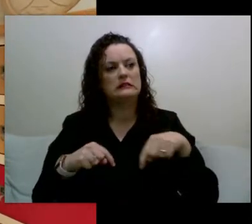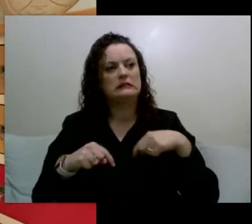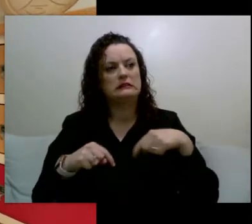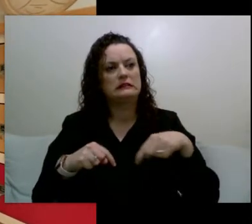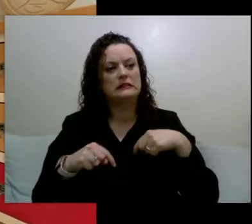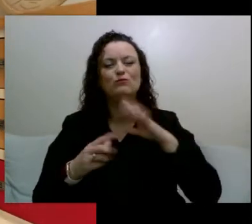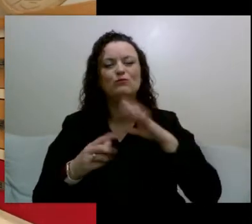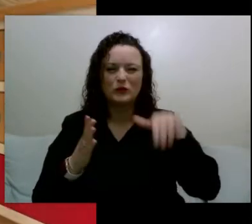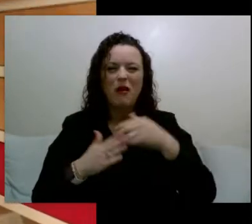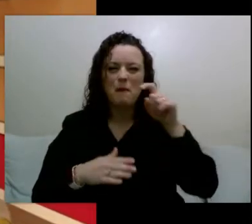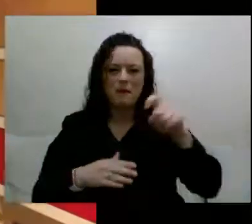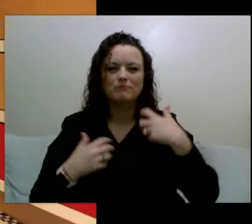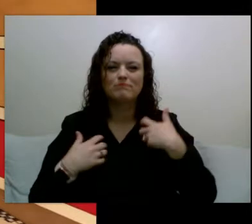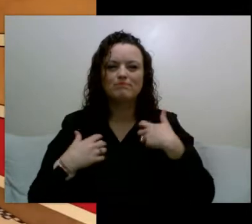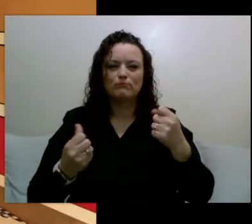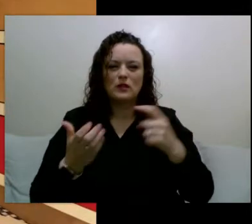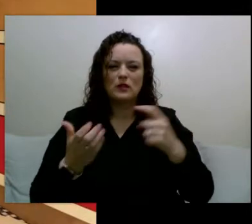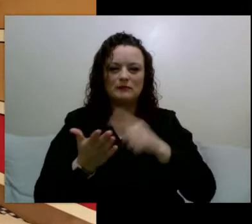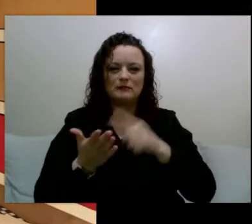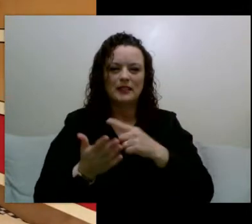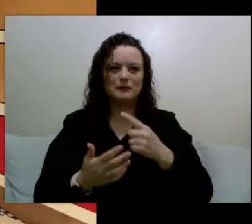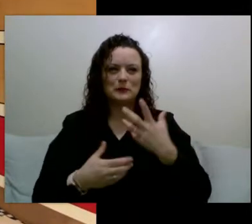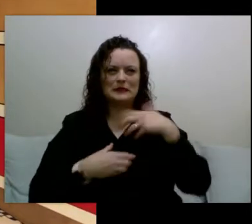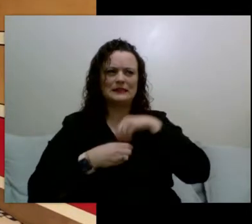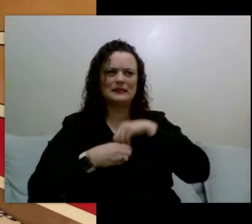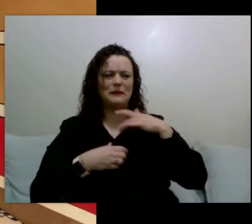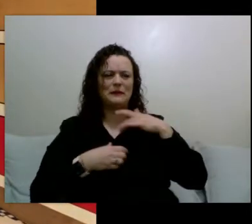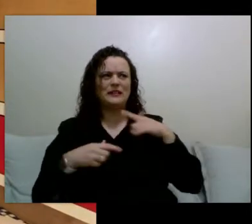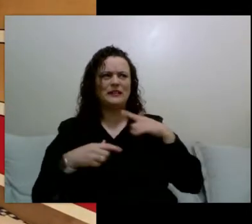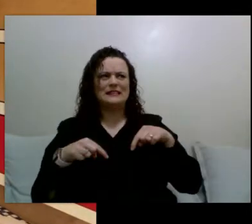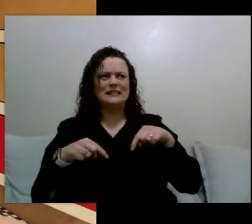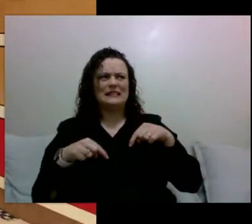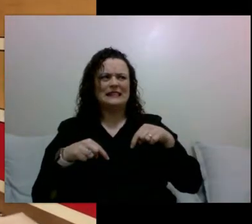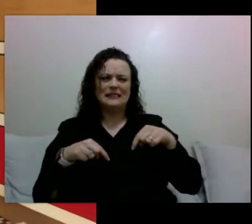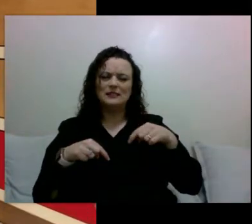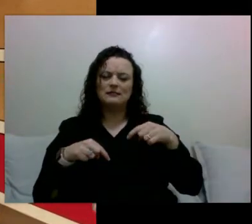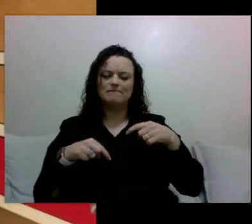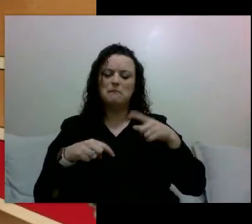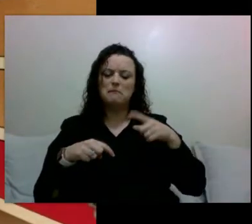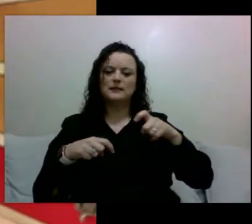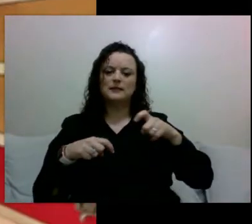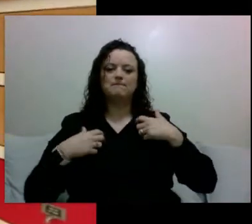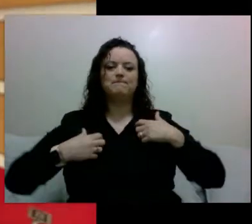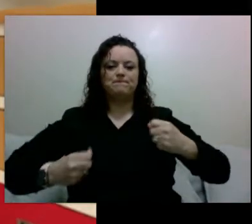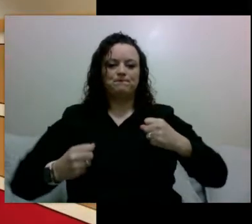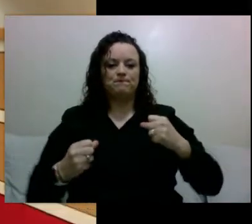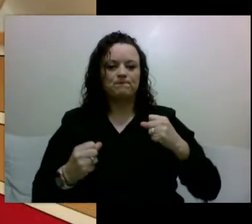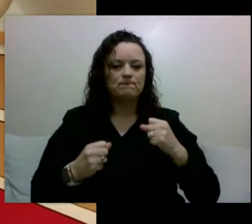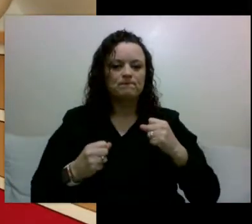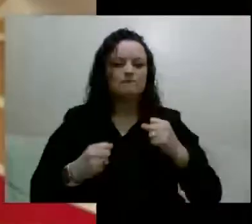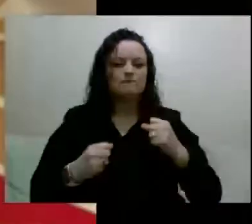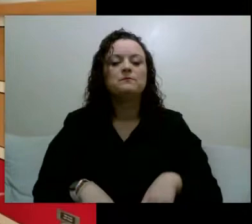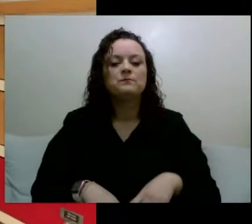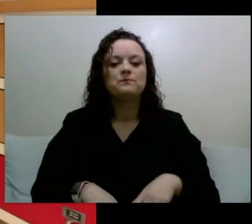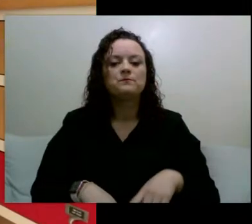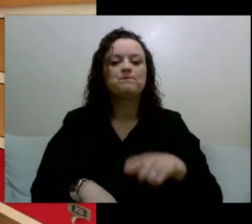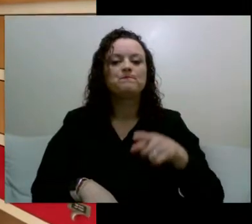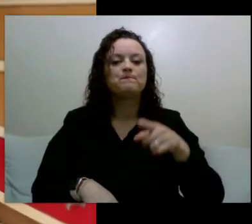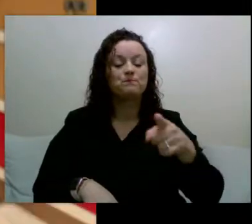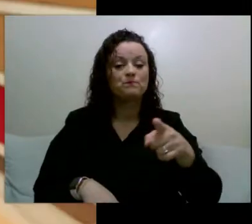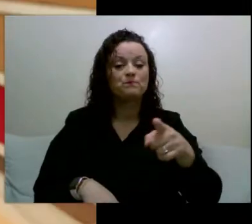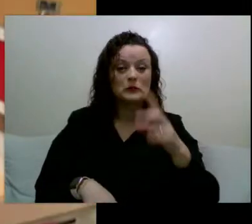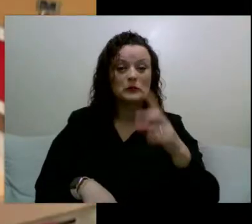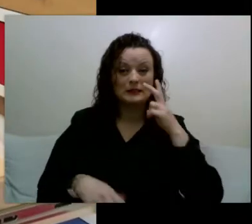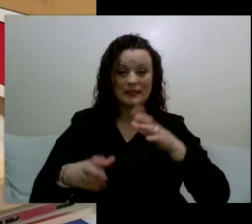don't feel like it. Those are the drawings for Nanette's baguette. And I bet you're wondering, if you look at this big drawer,